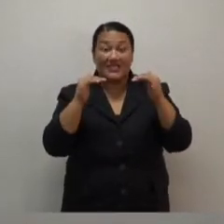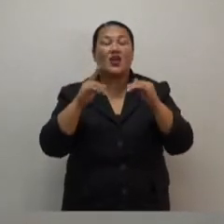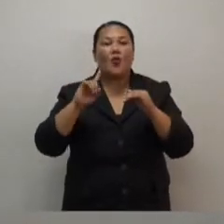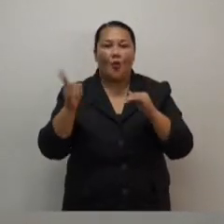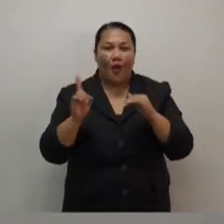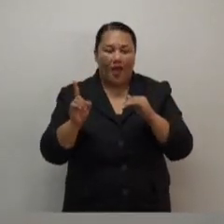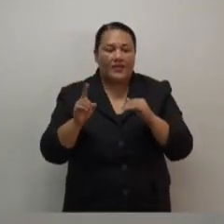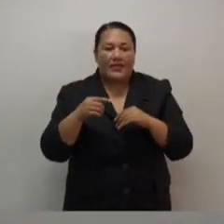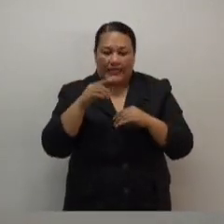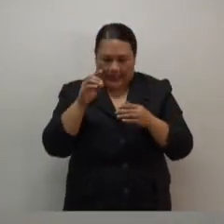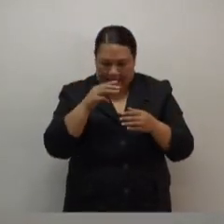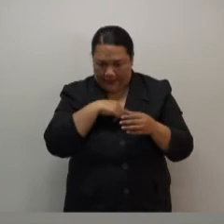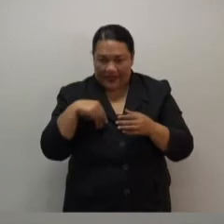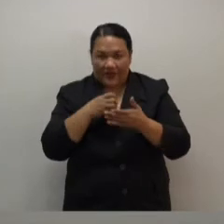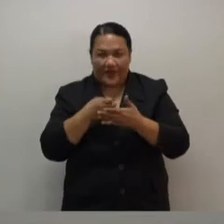Ministry of Economy.